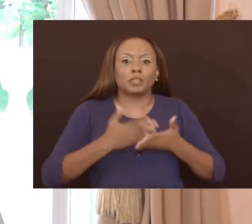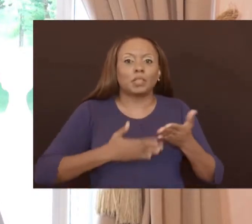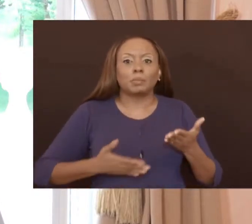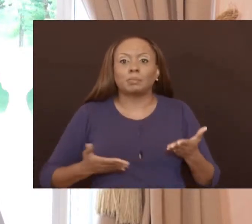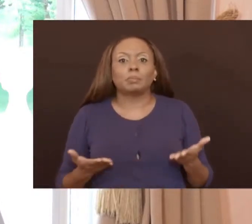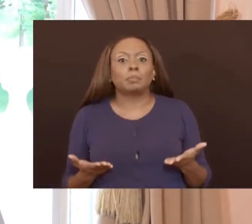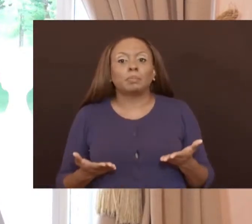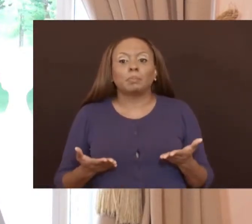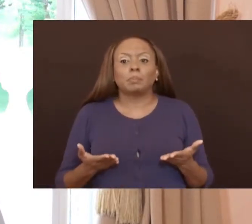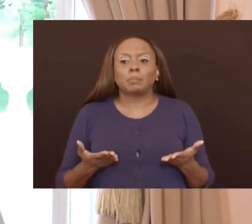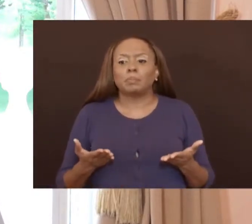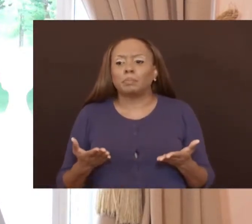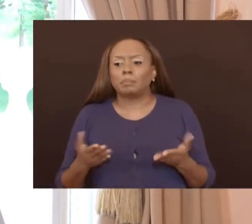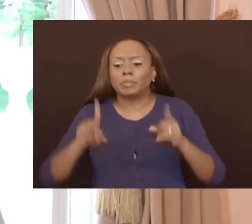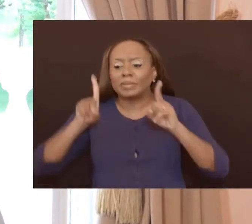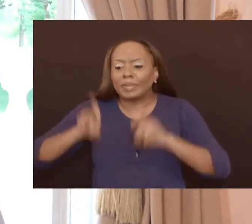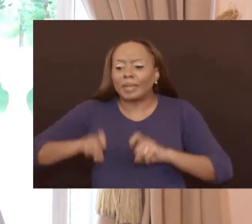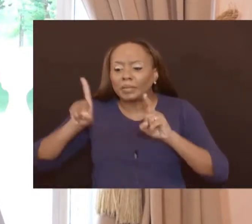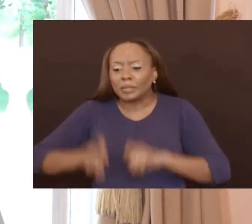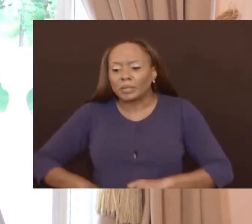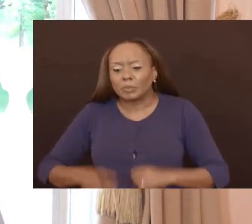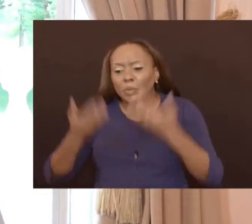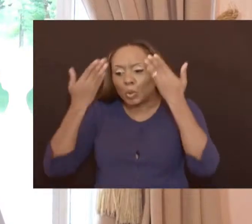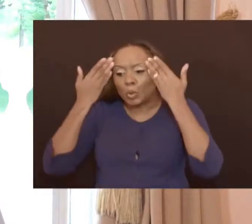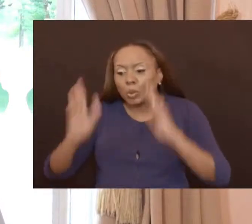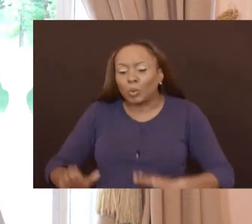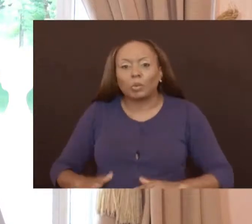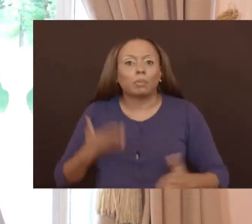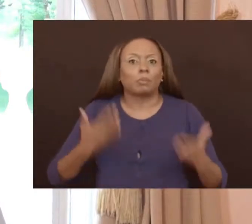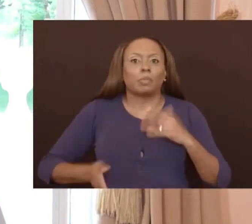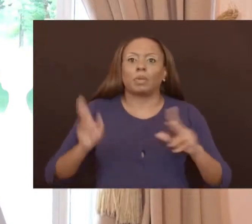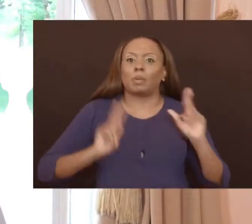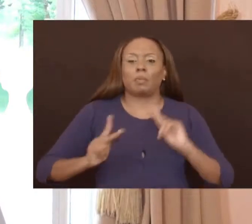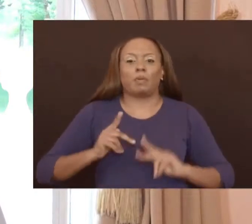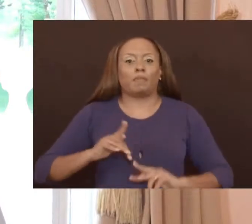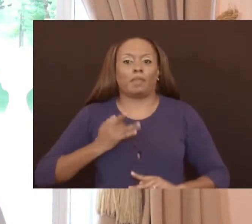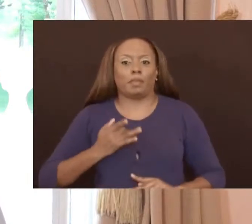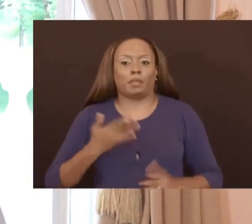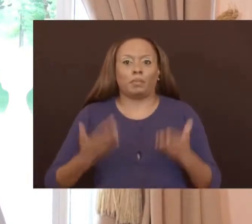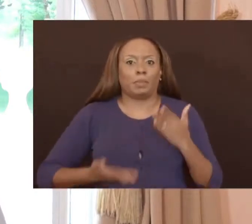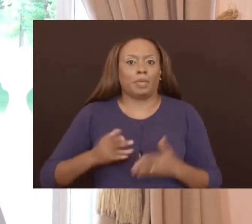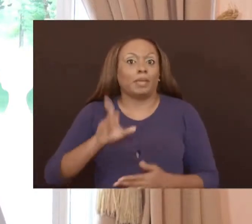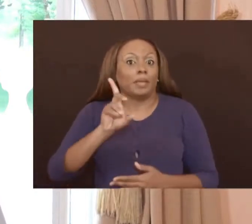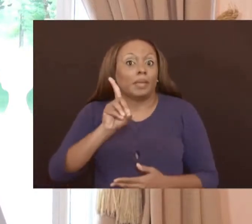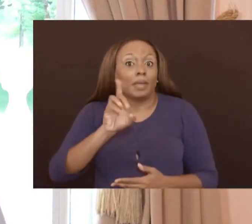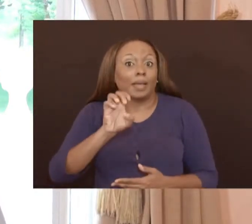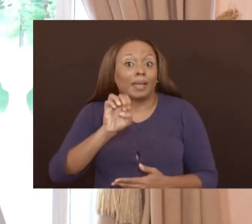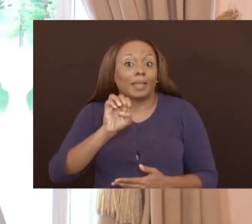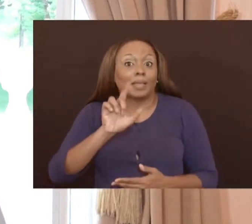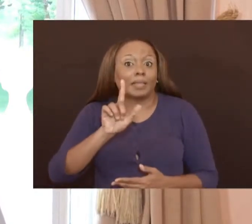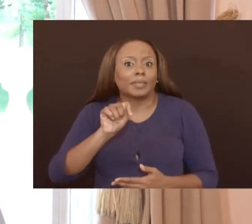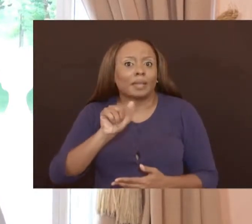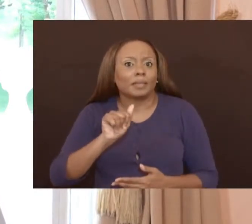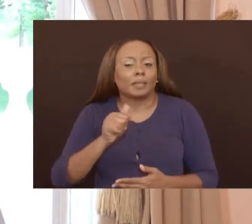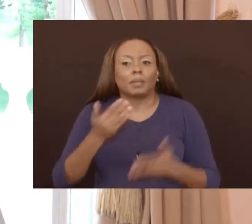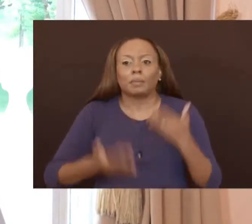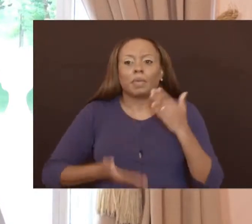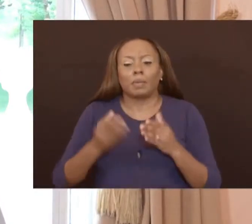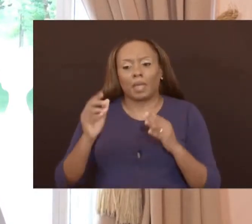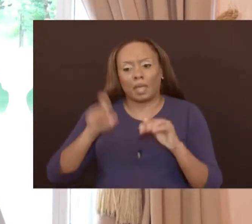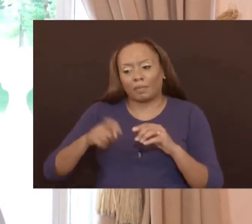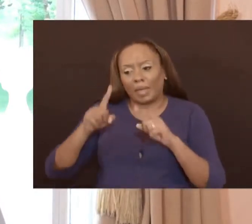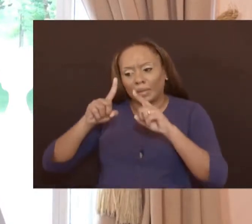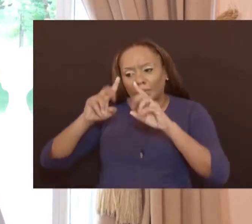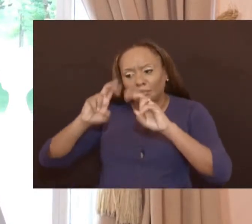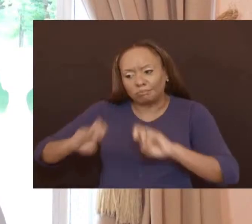say unidentified, the assumption was that it was Delta all along. But they may well have to refine those assertions, so we may well